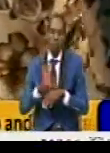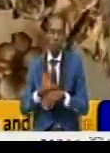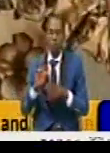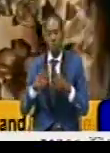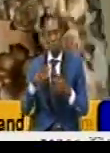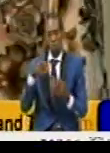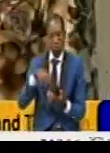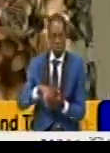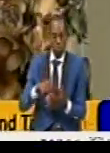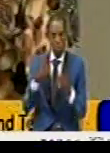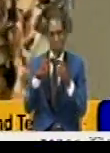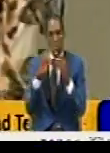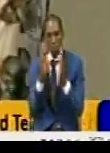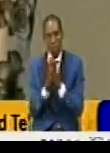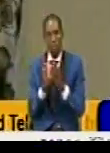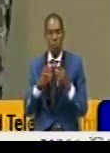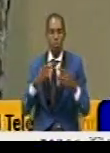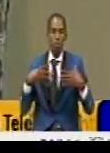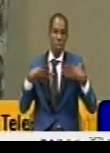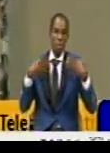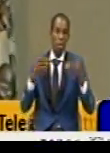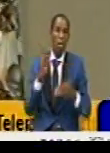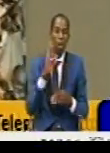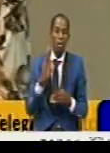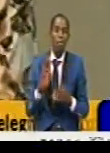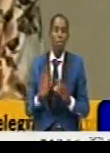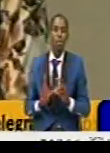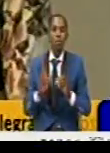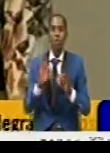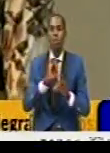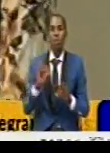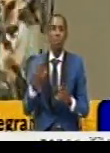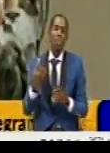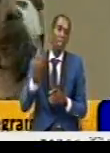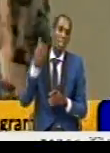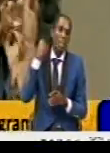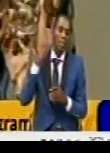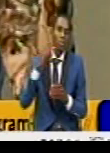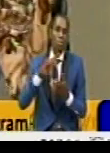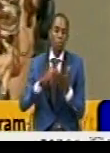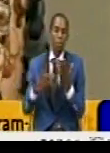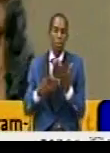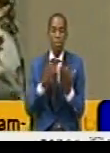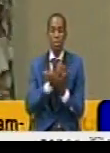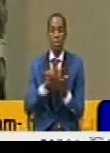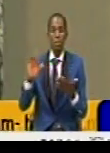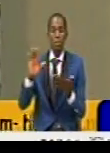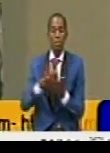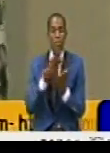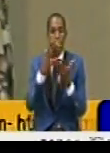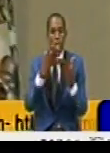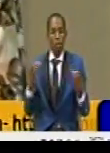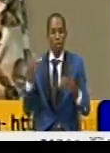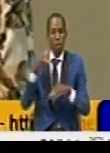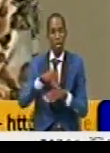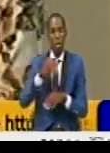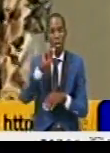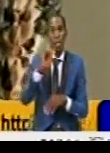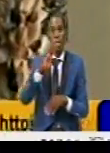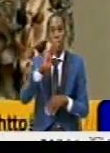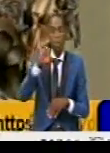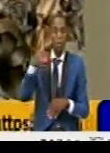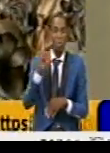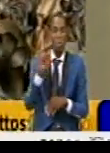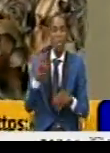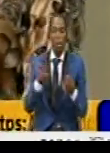to the church, the altar, lay at the altar and be praying that God should heal her. During the last program, last